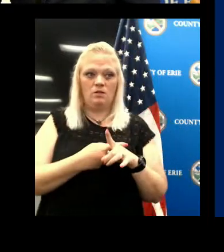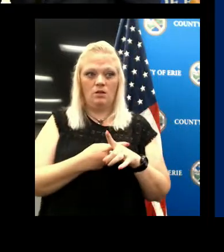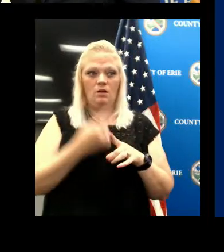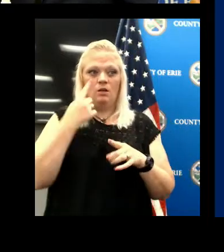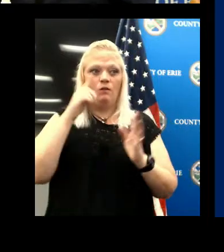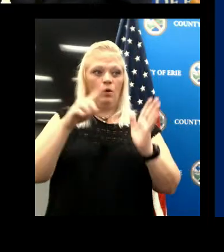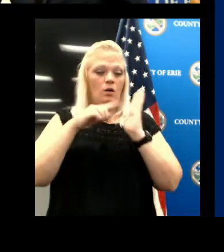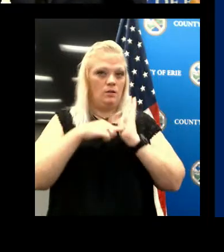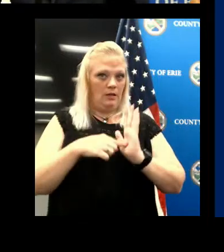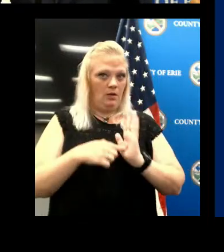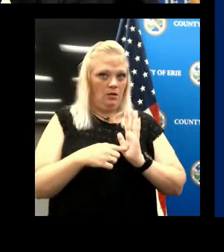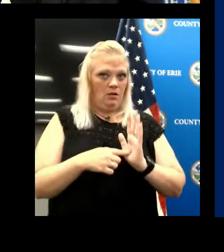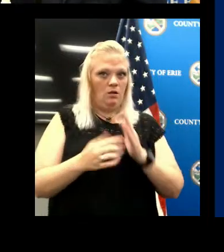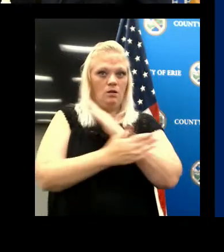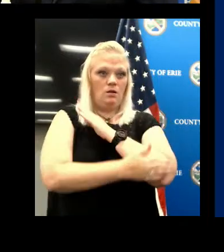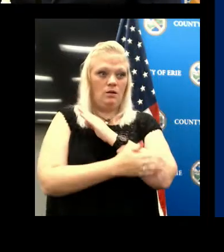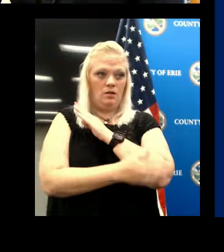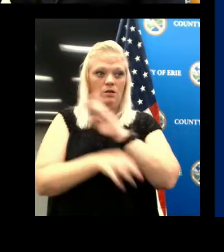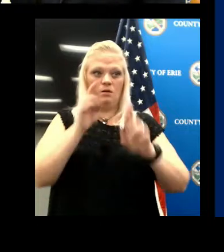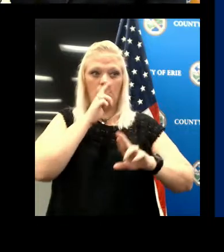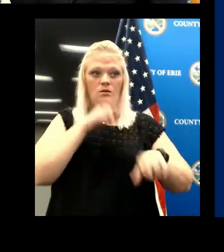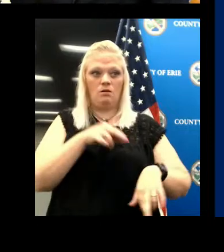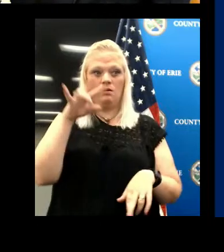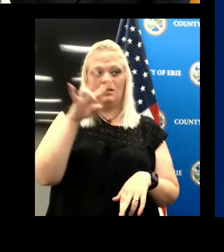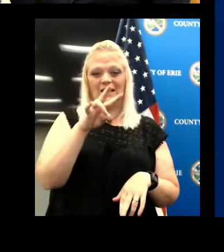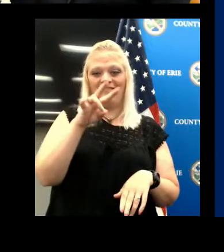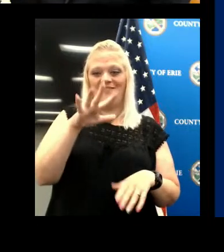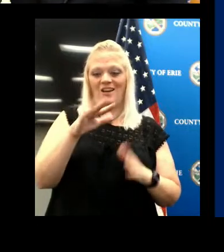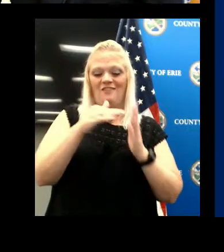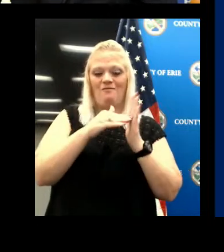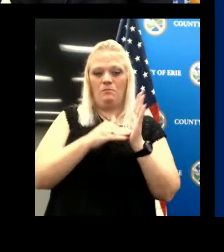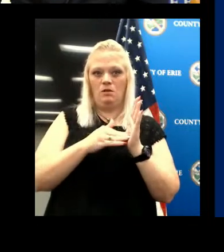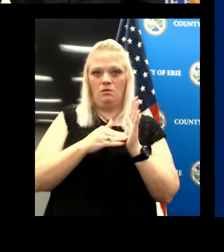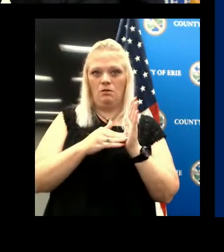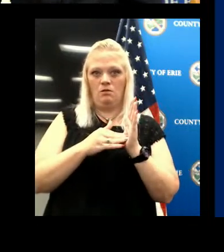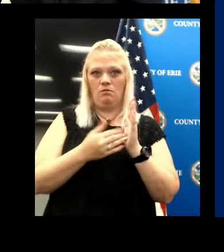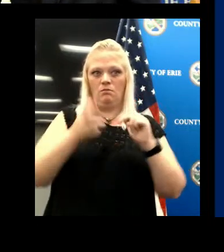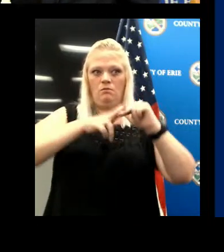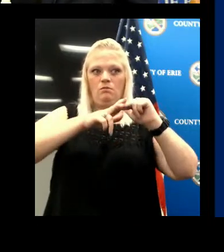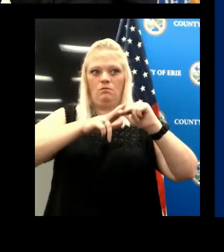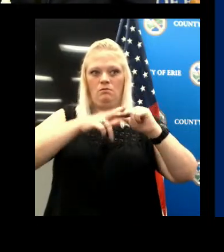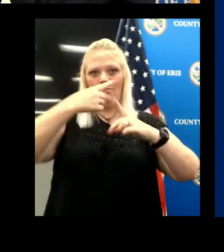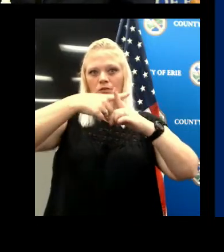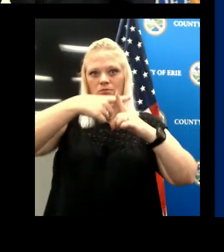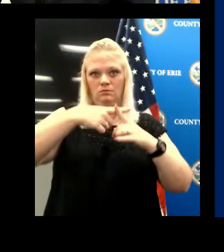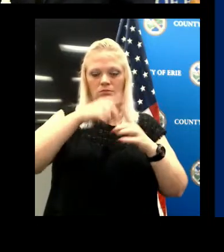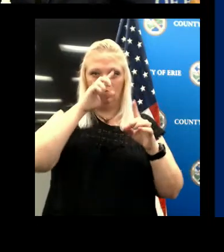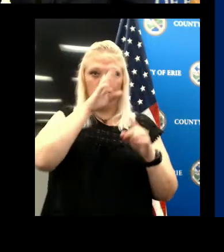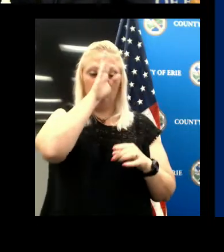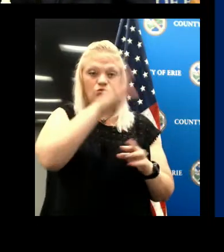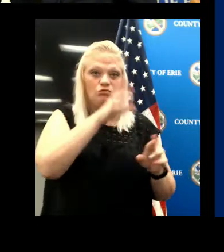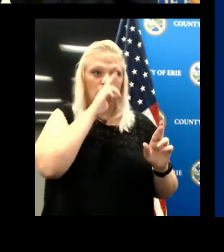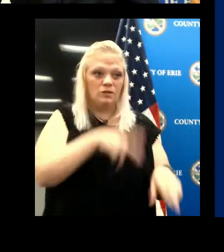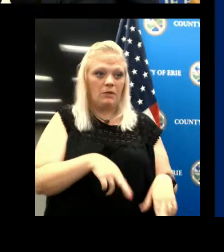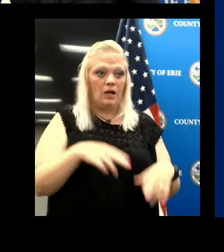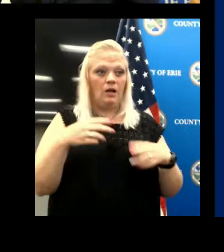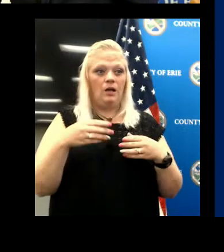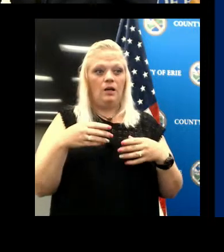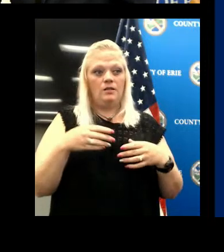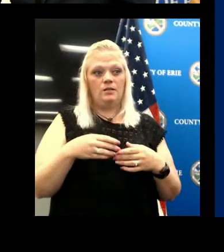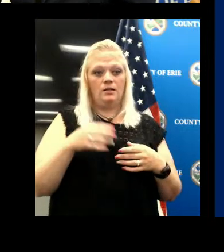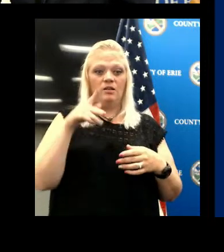For example, the county's response, $75 million plus. That's direct response. That's issues associated